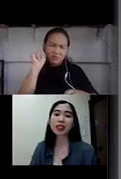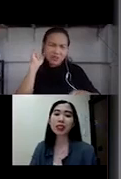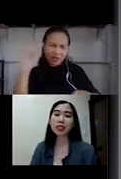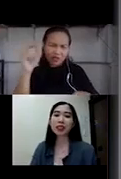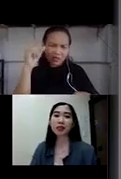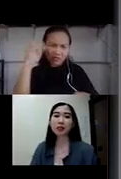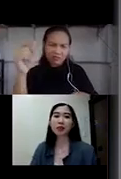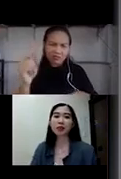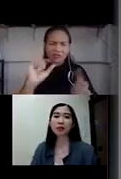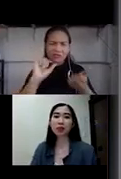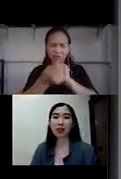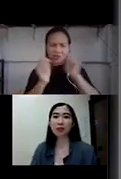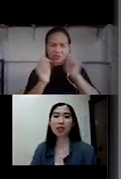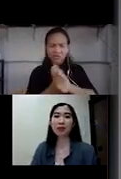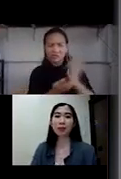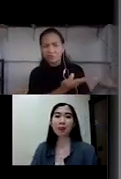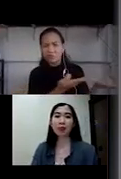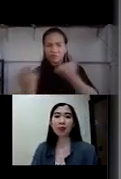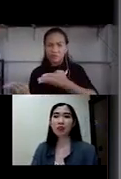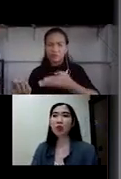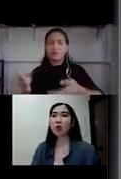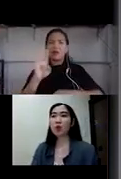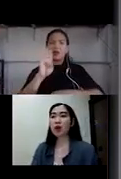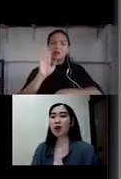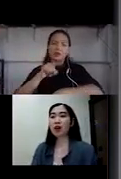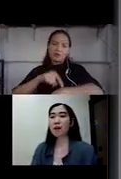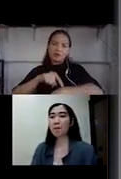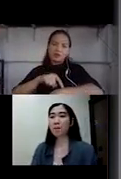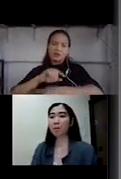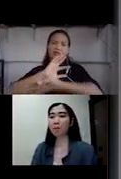by current pandemic. So